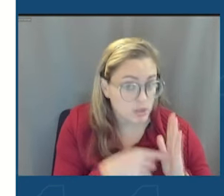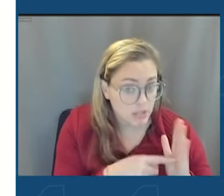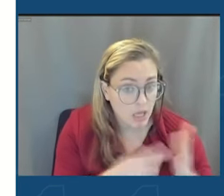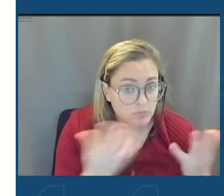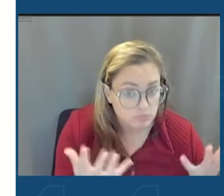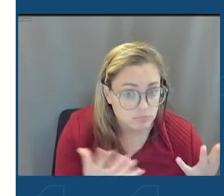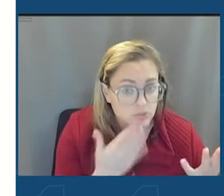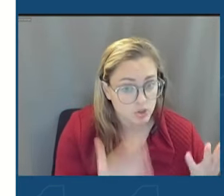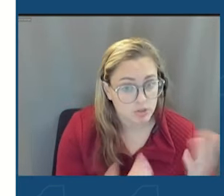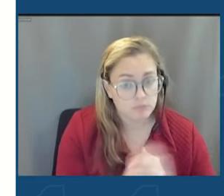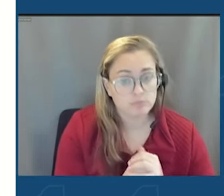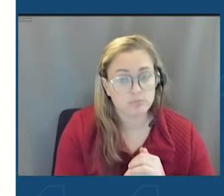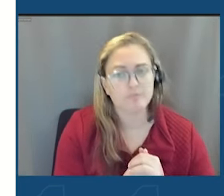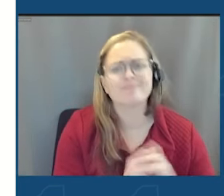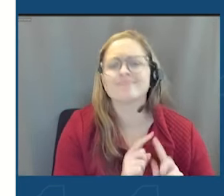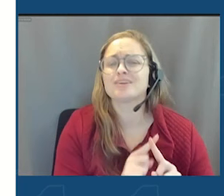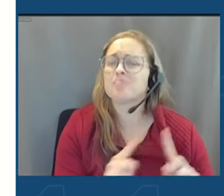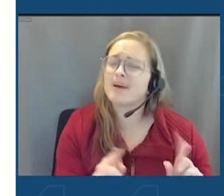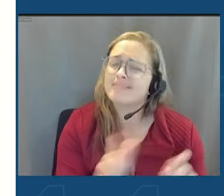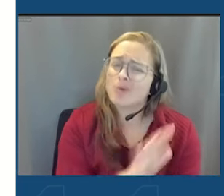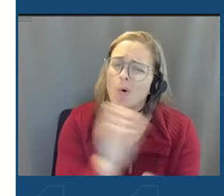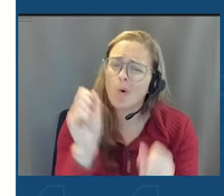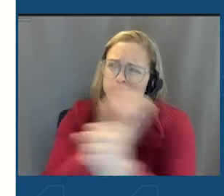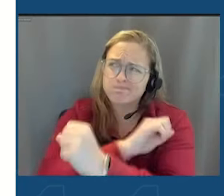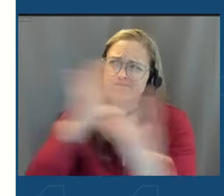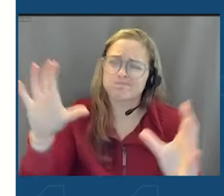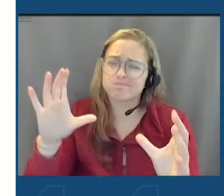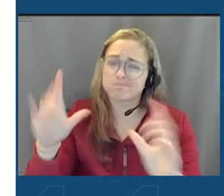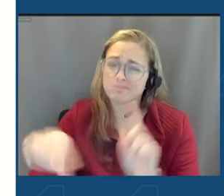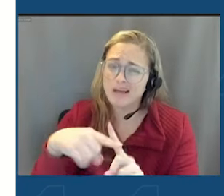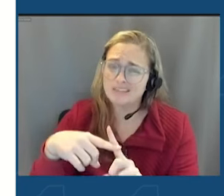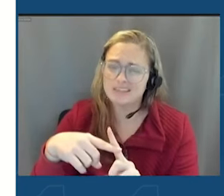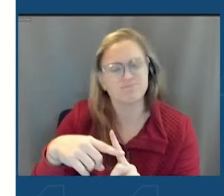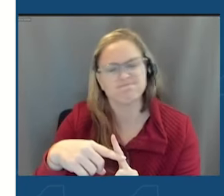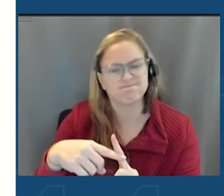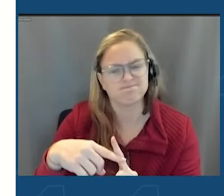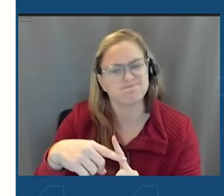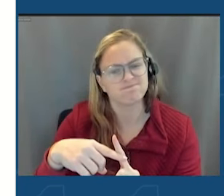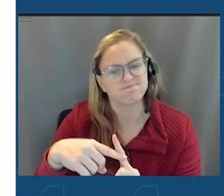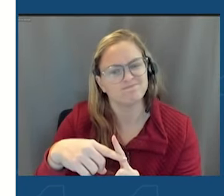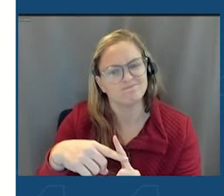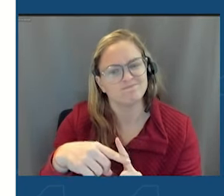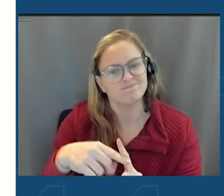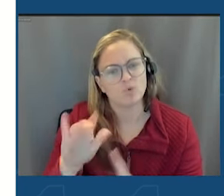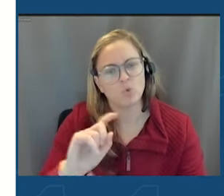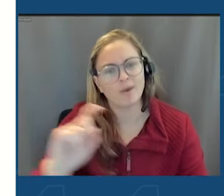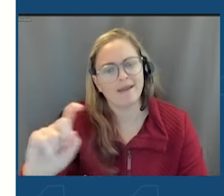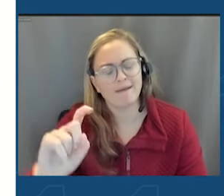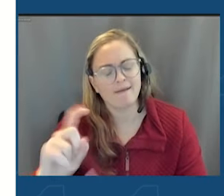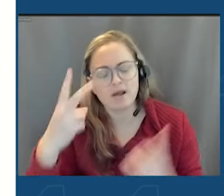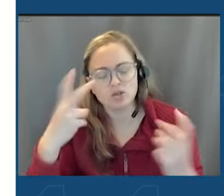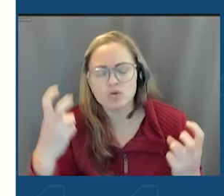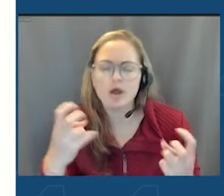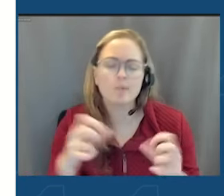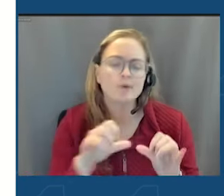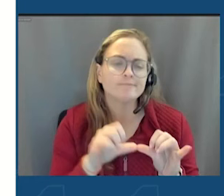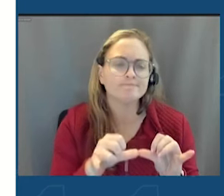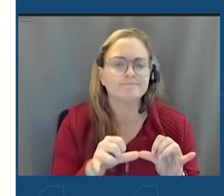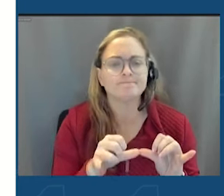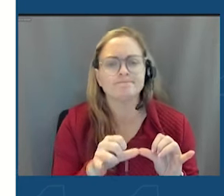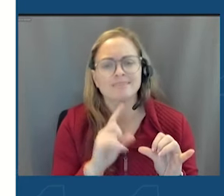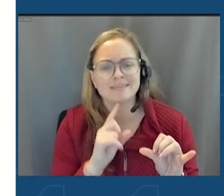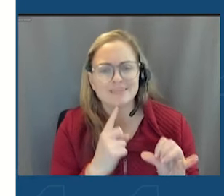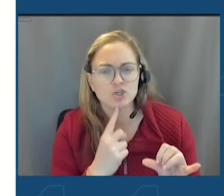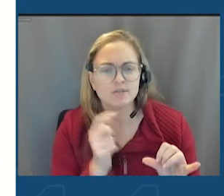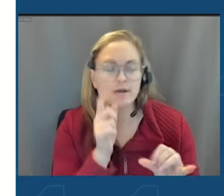good signs. But the entire picture is not as positive. When we look at index crimes, which measures serious crimes, but are not